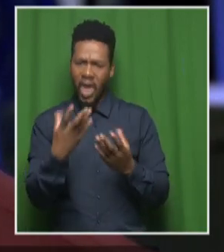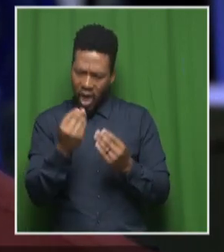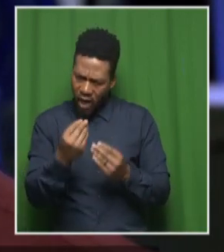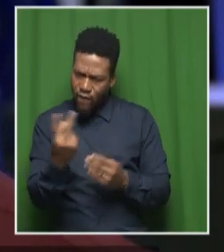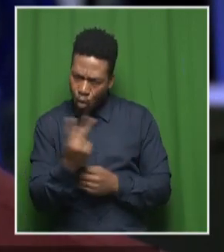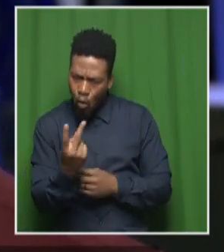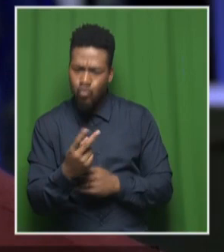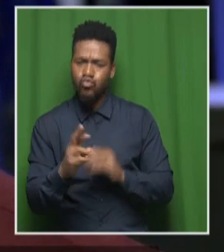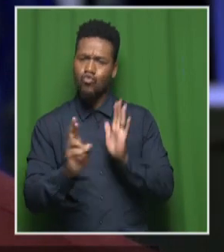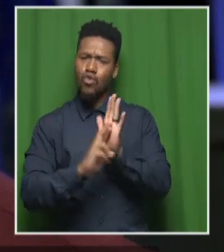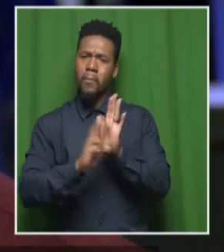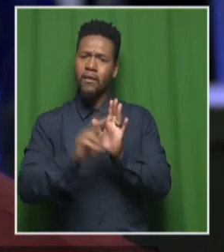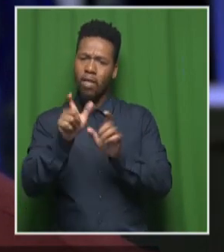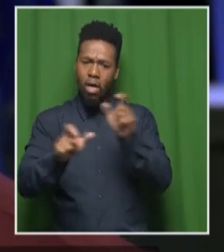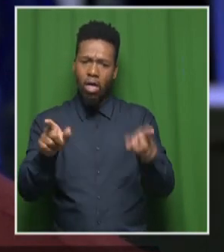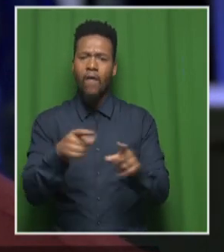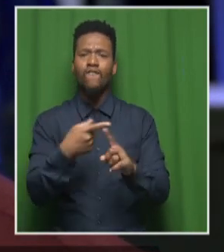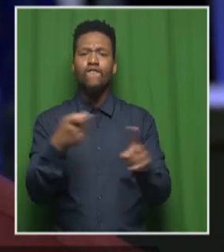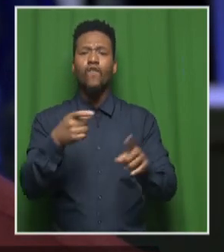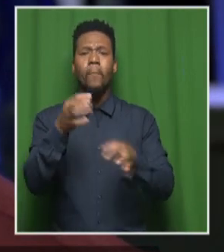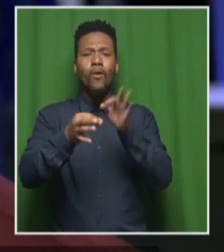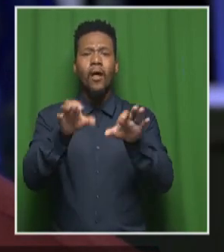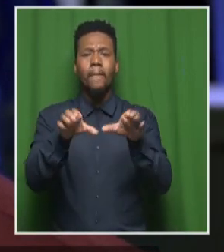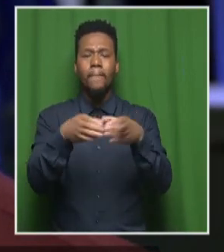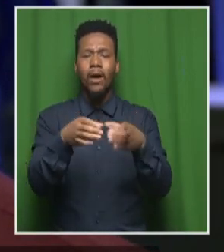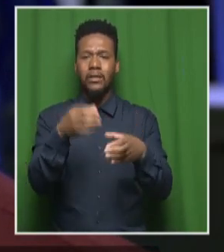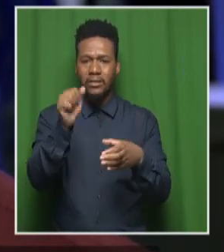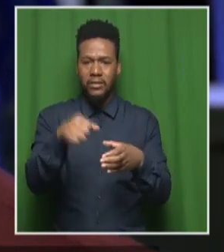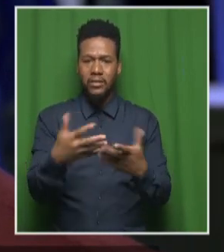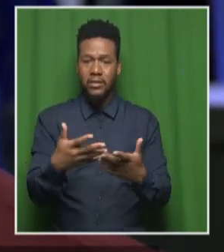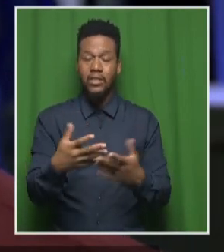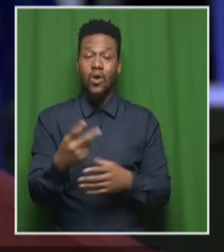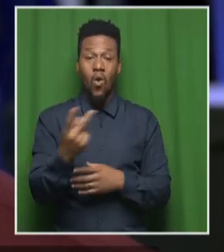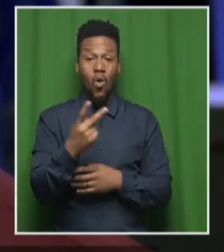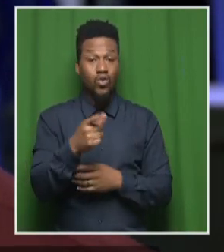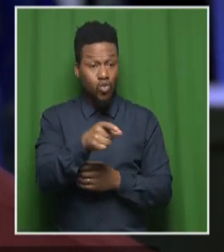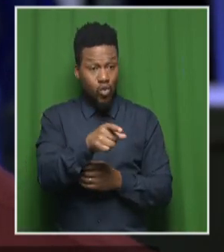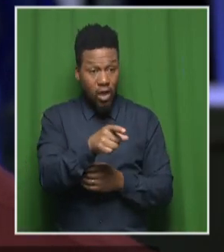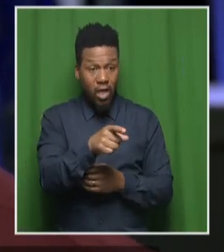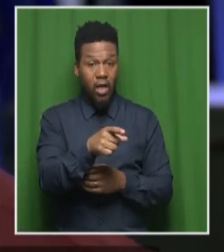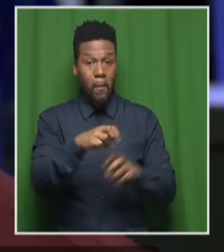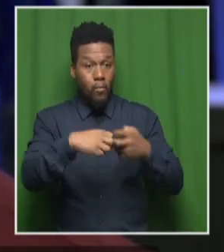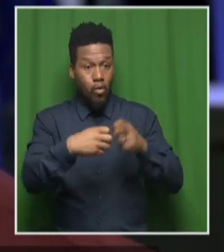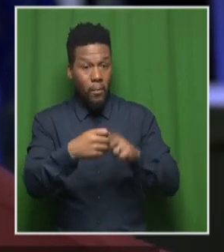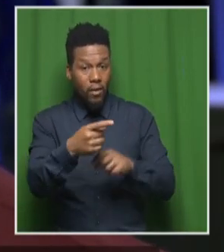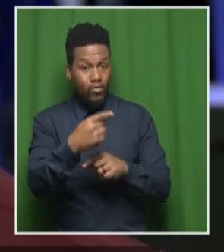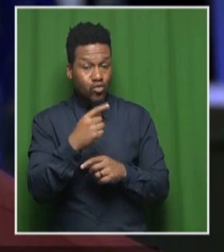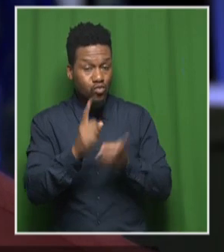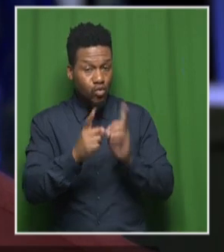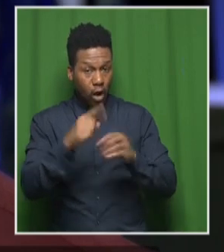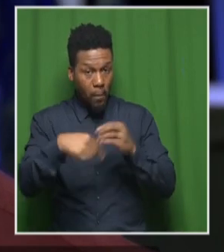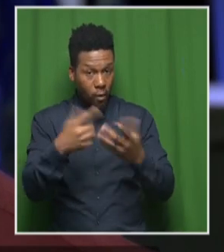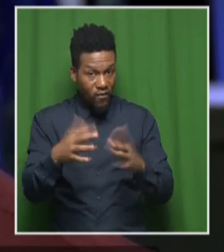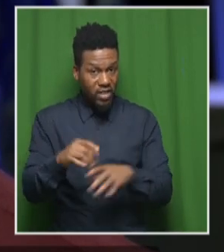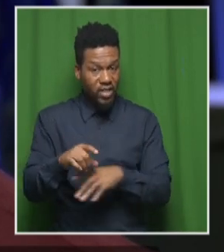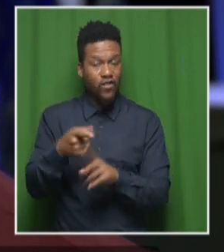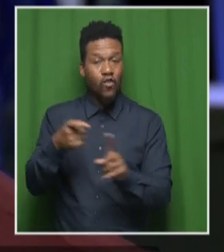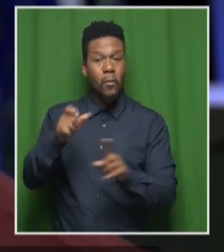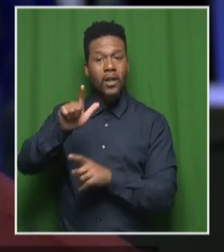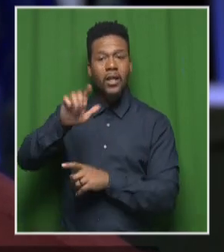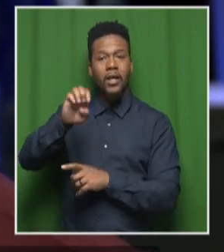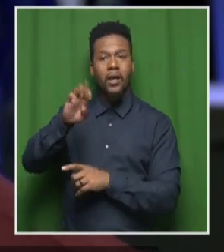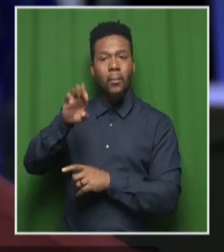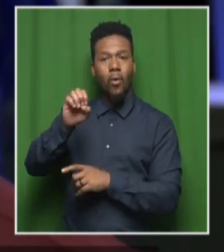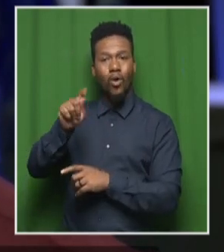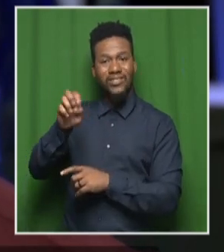raise whatever thing, like the one that you're mentioning, of Ilibote. And coming here, we have the same thing. You see,